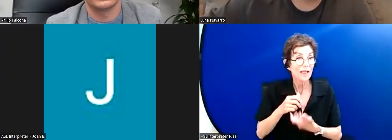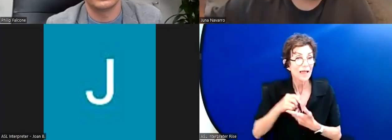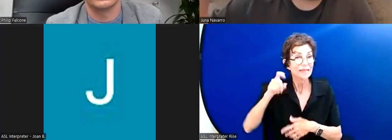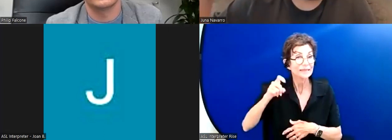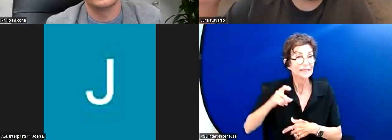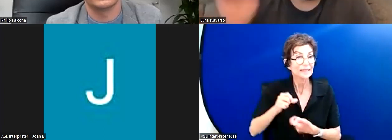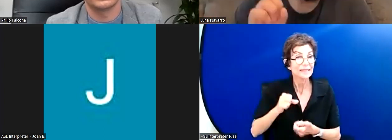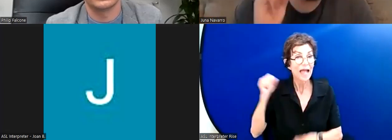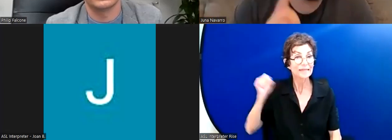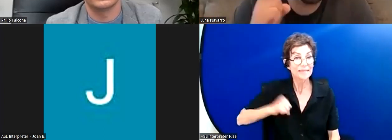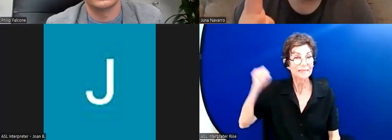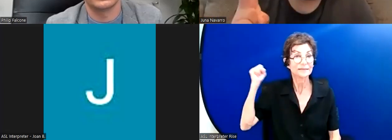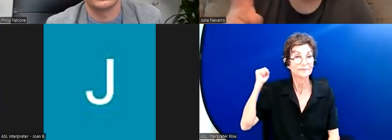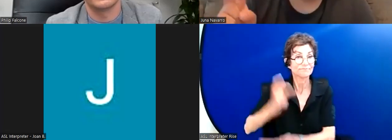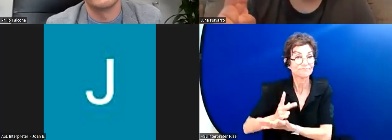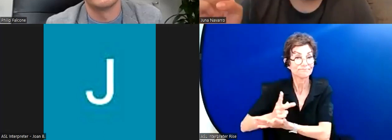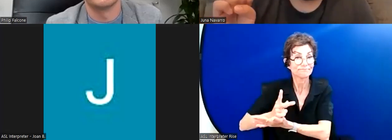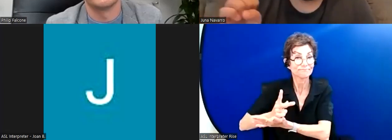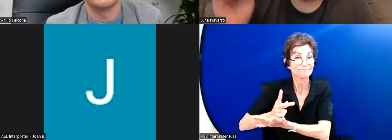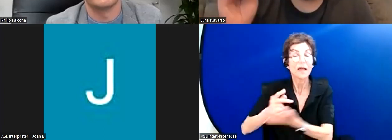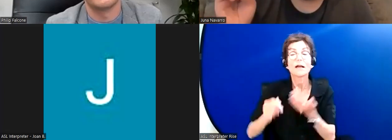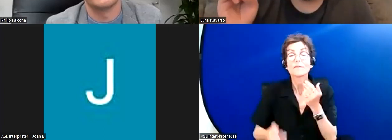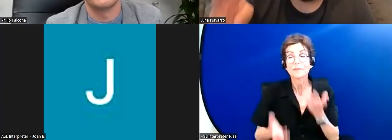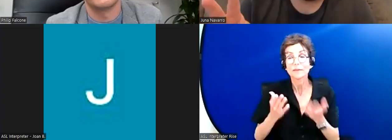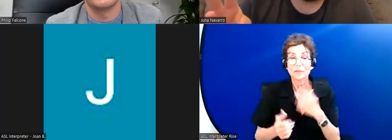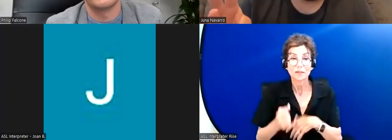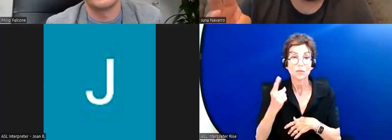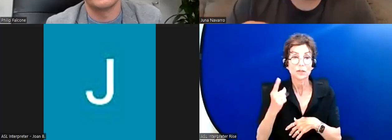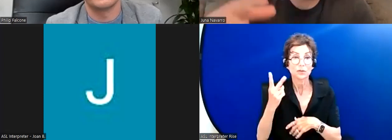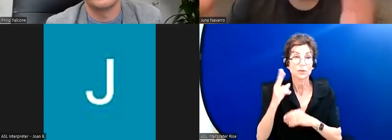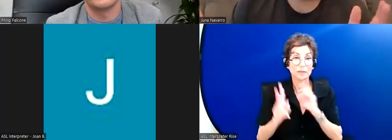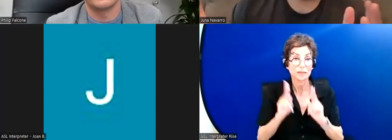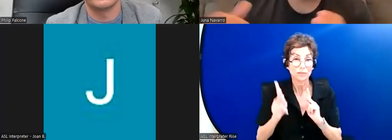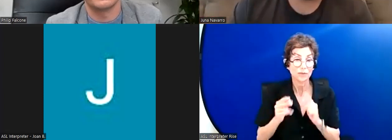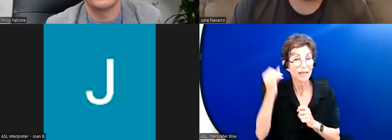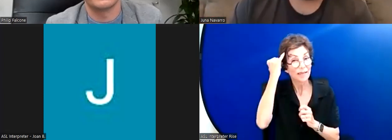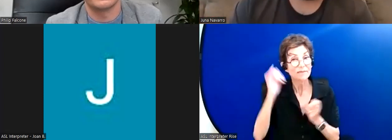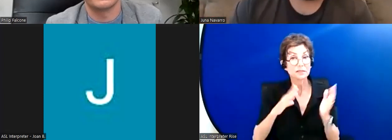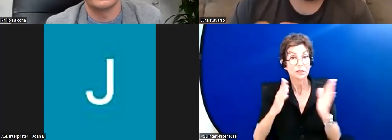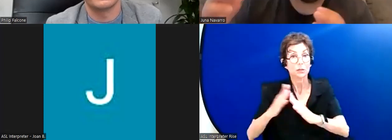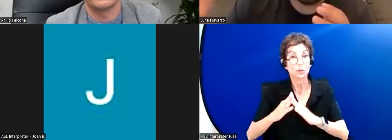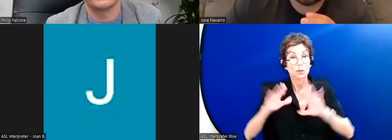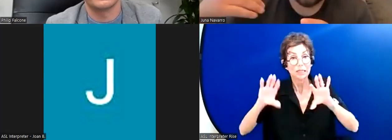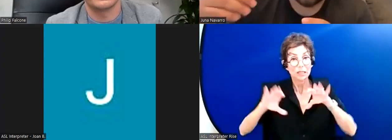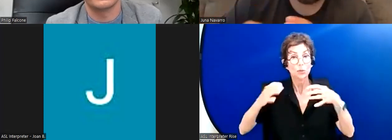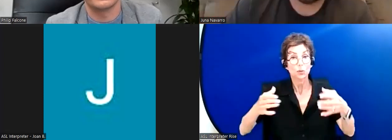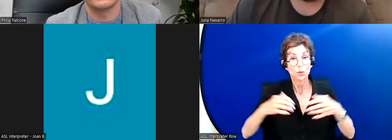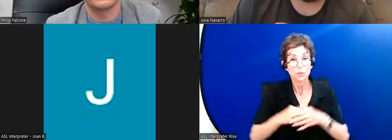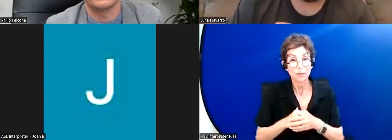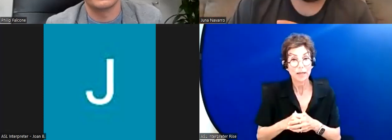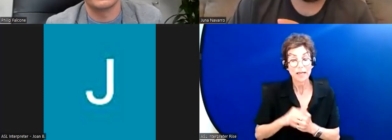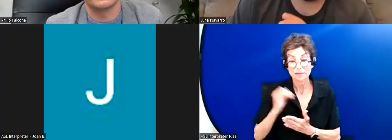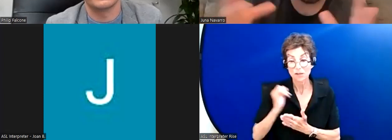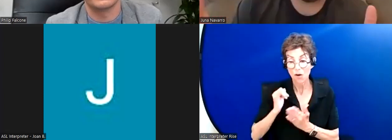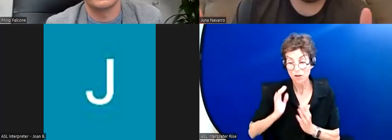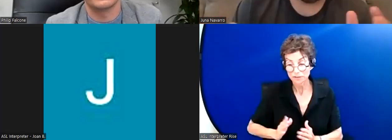wall? And hopefully it's just 1 or 2 people. Or if it's more than that, then if it's a whole community group, then as an artist, you have to keep in mind,